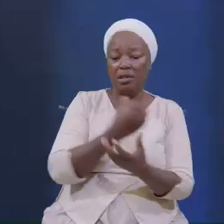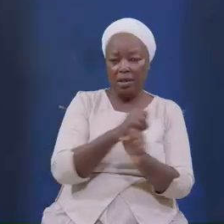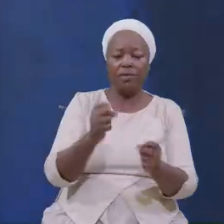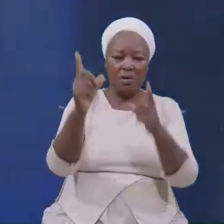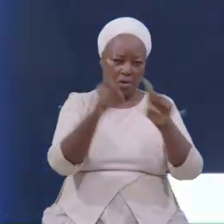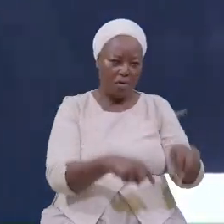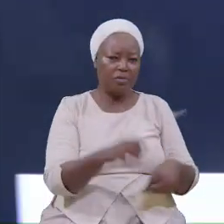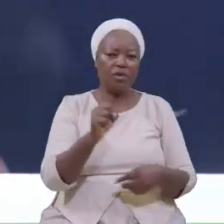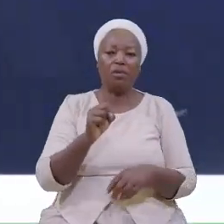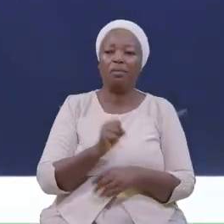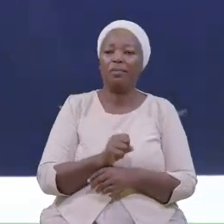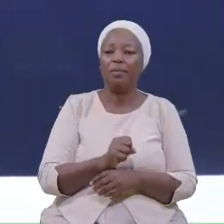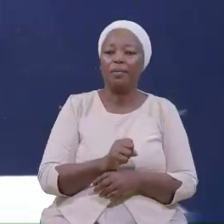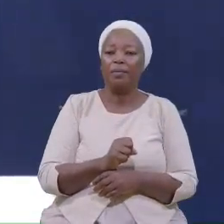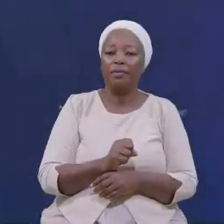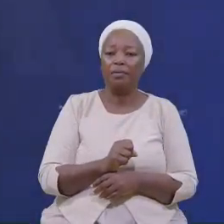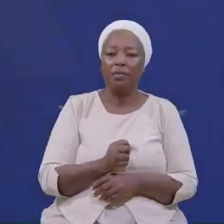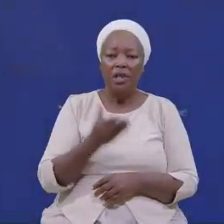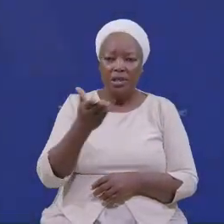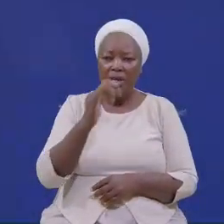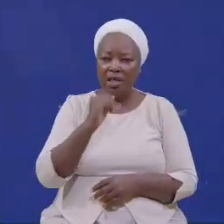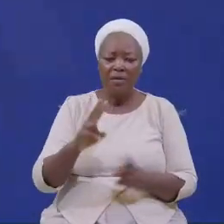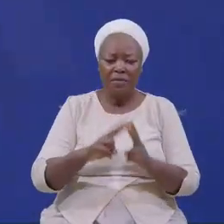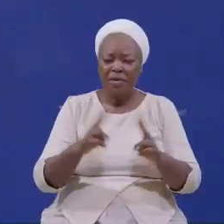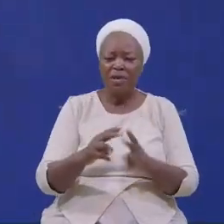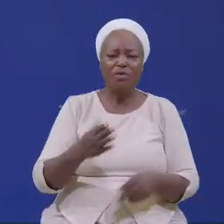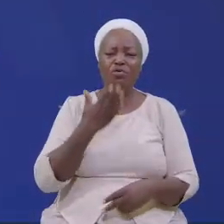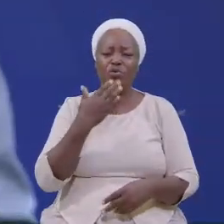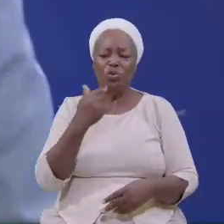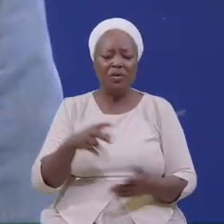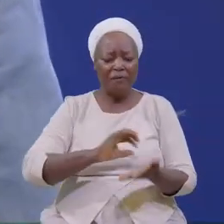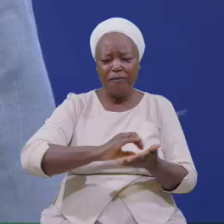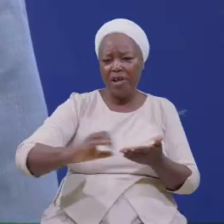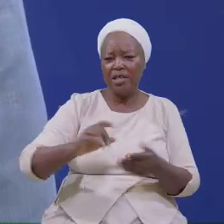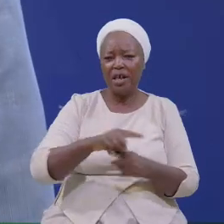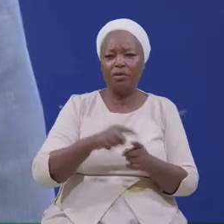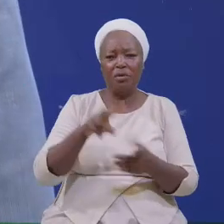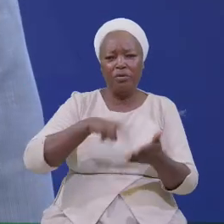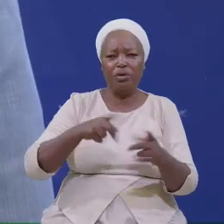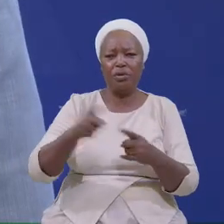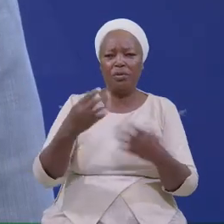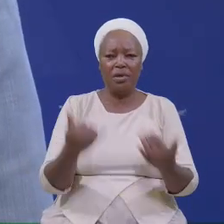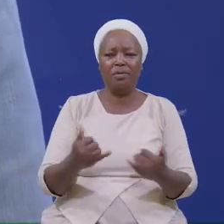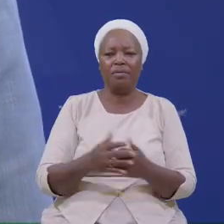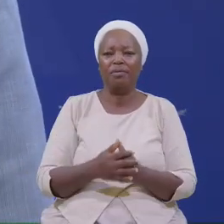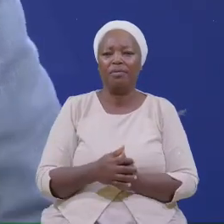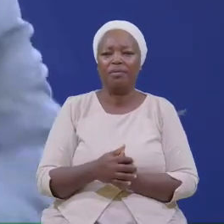comes. There's an interesting verse I want to read to you now.